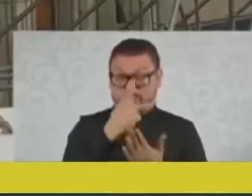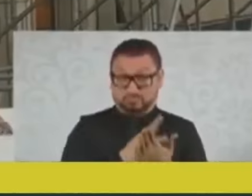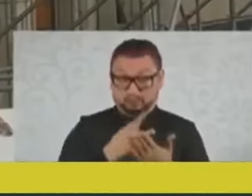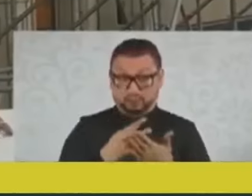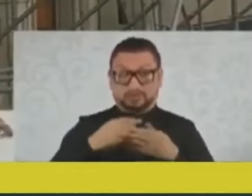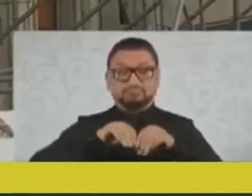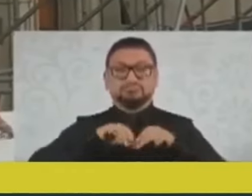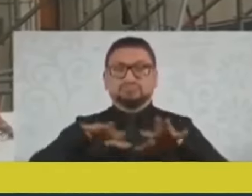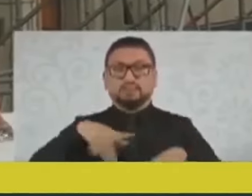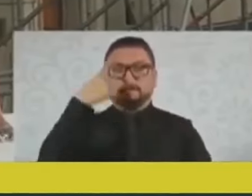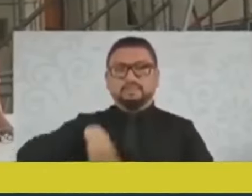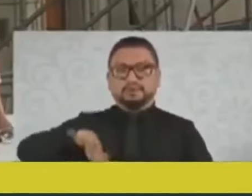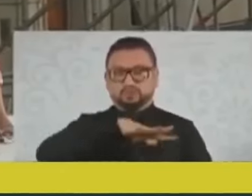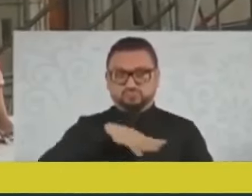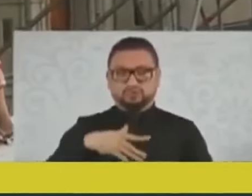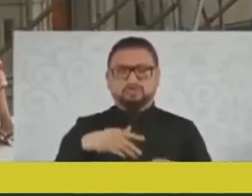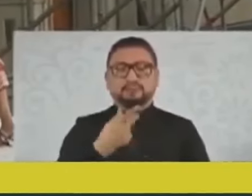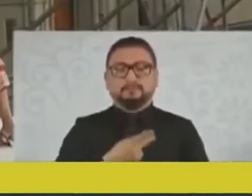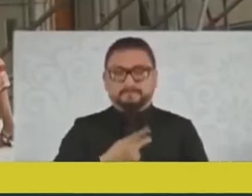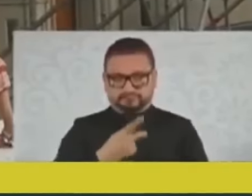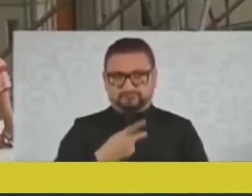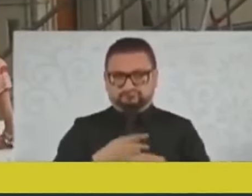will continue, and we will